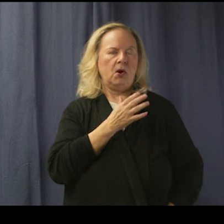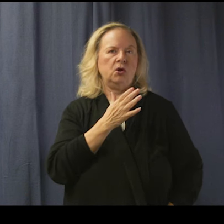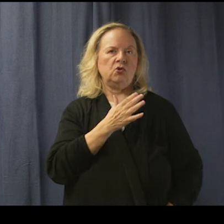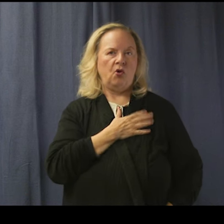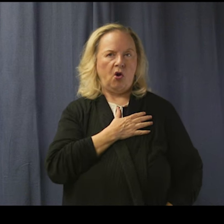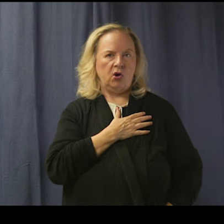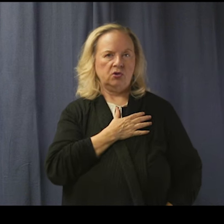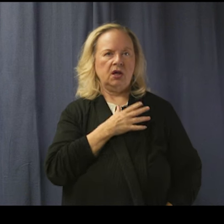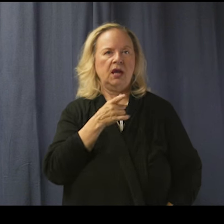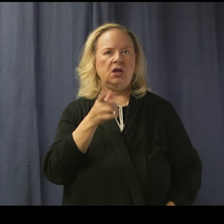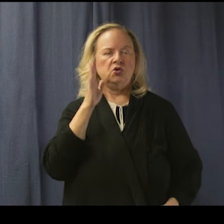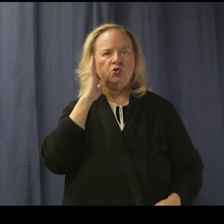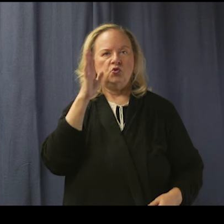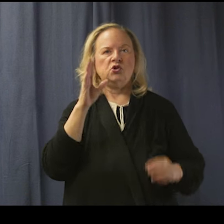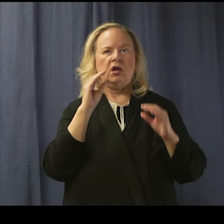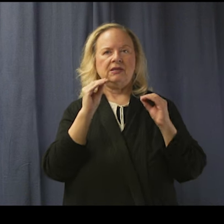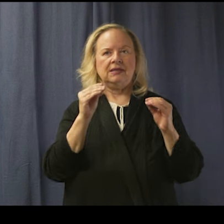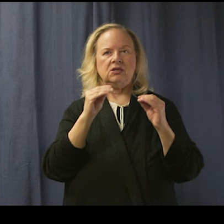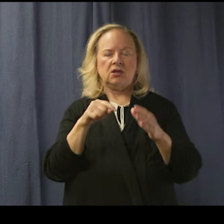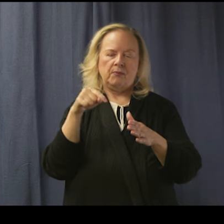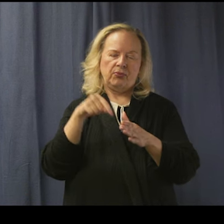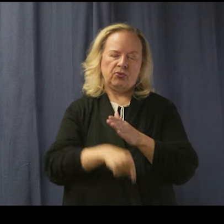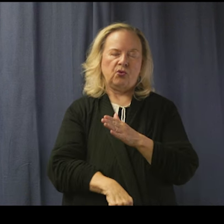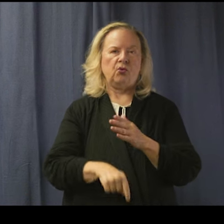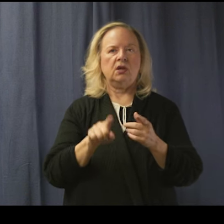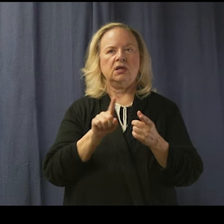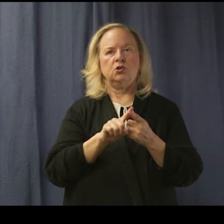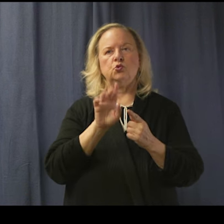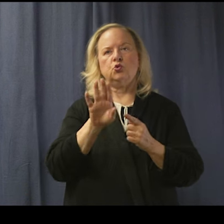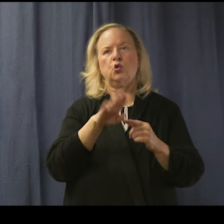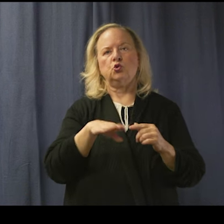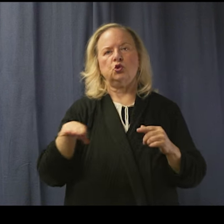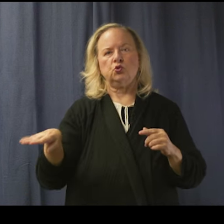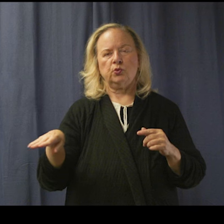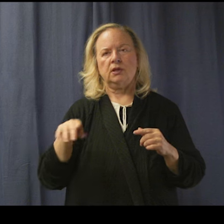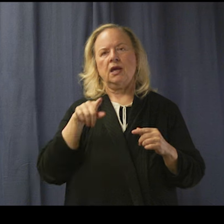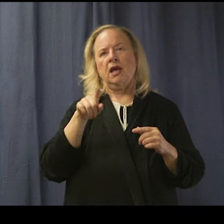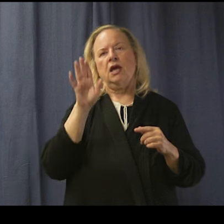be upon your heart. And you shall teach them thoroughly to